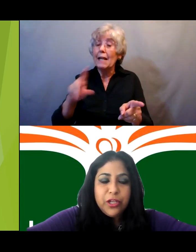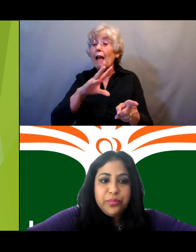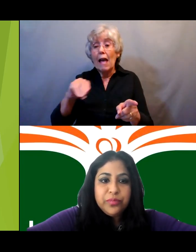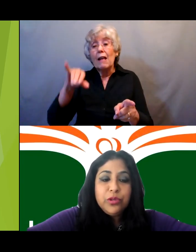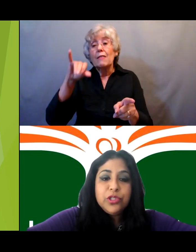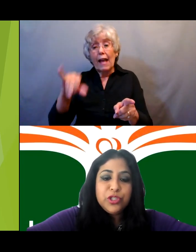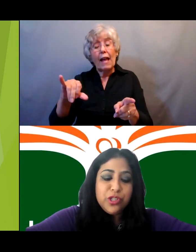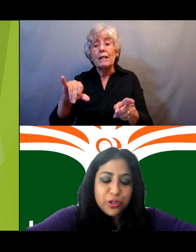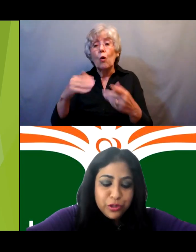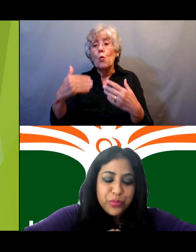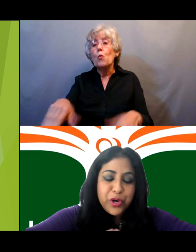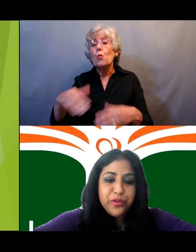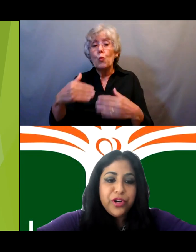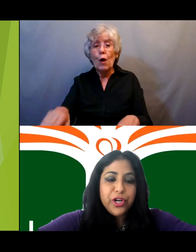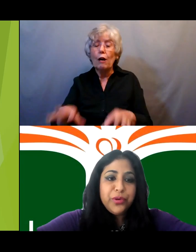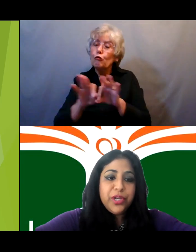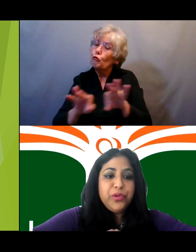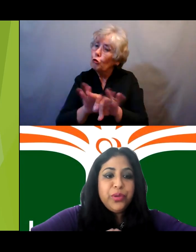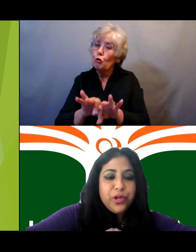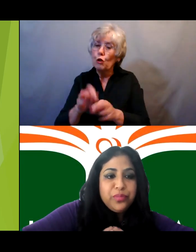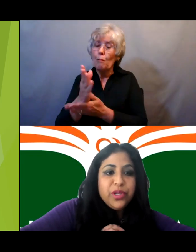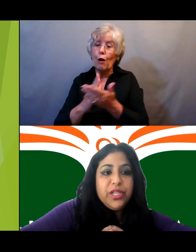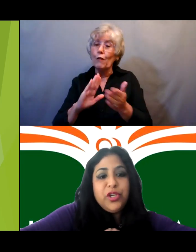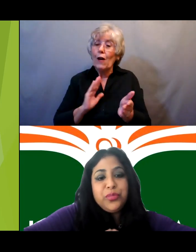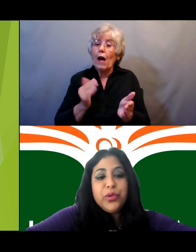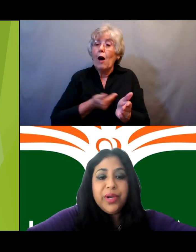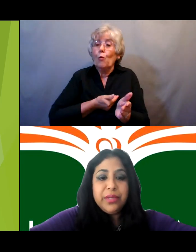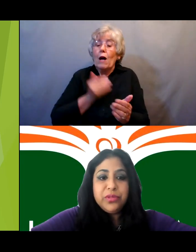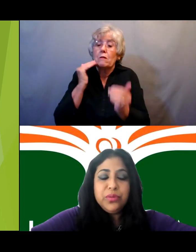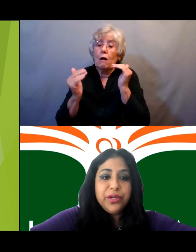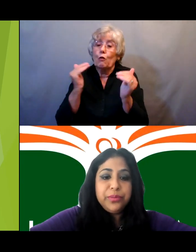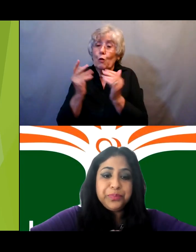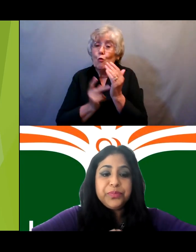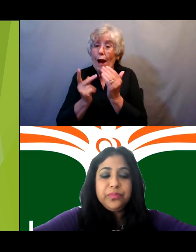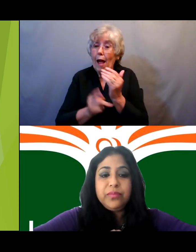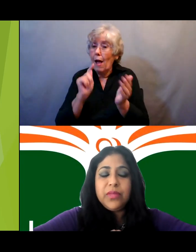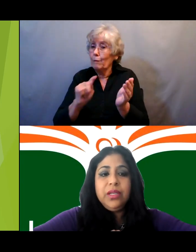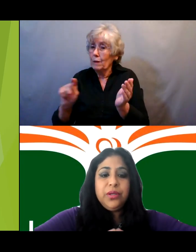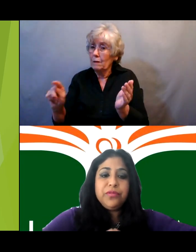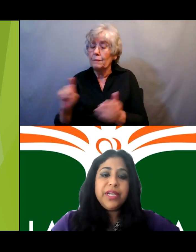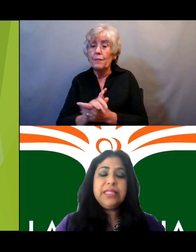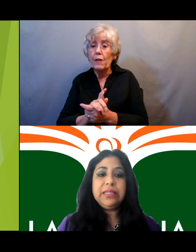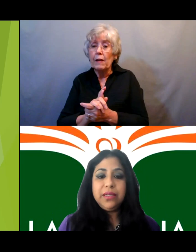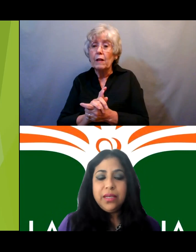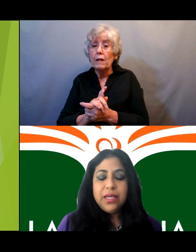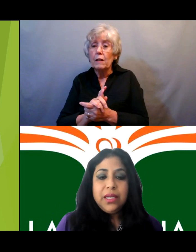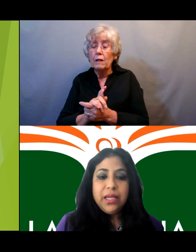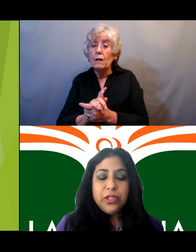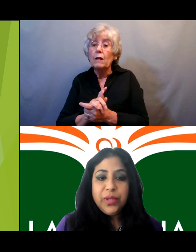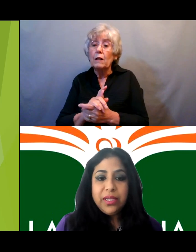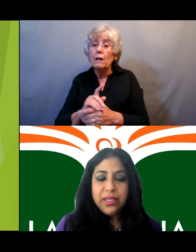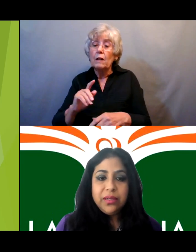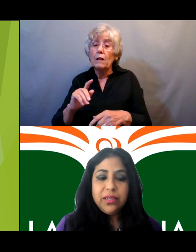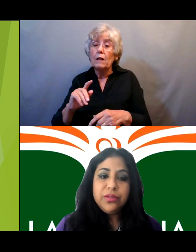very crucial part of our adult programs, where, finding